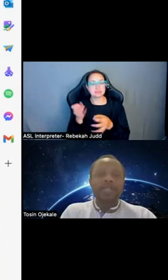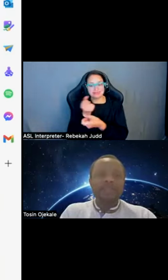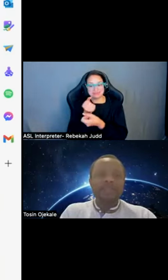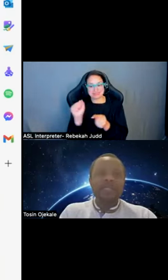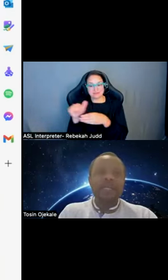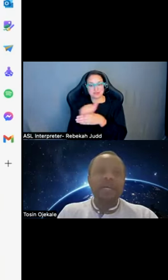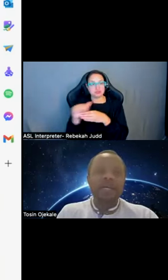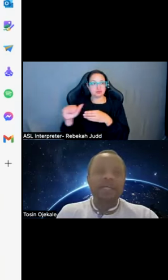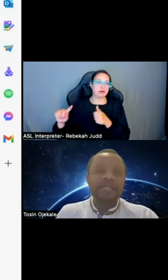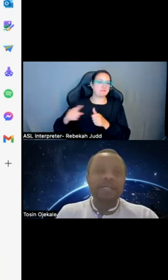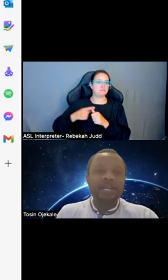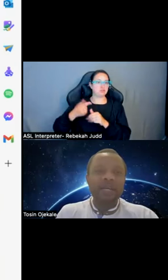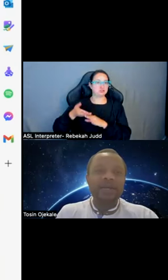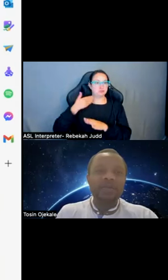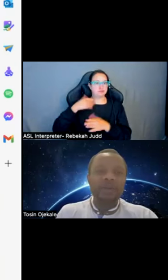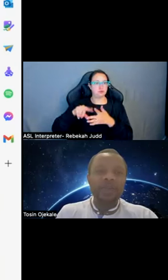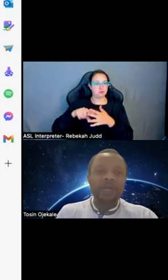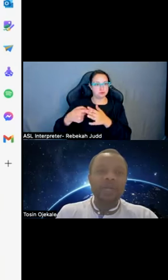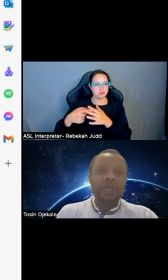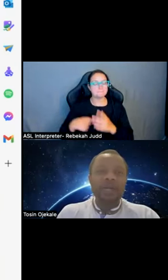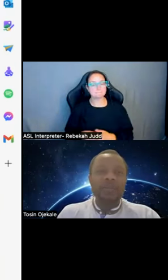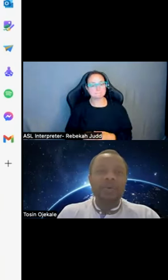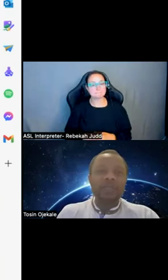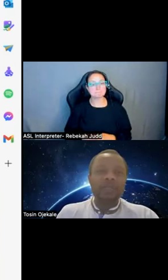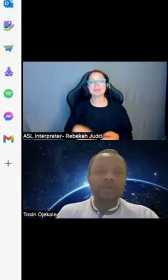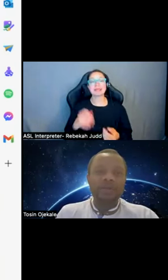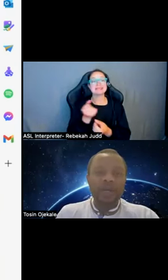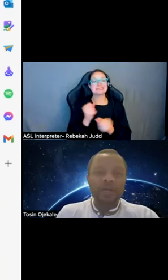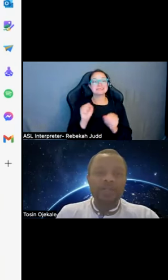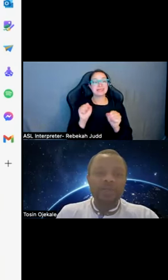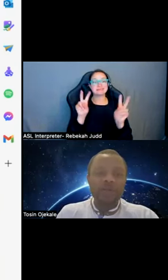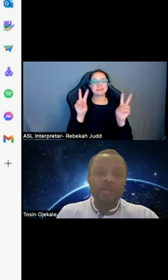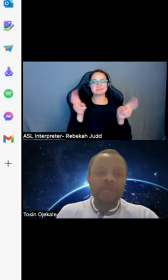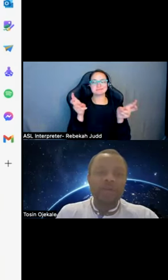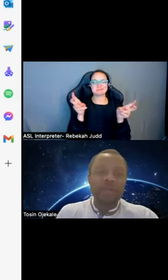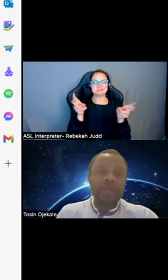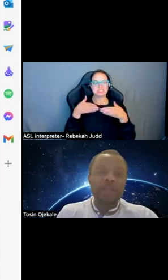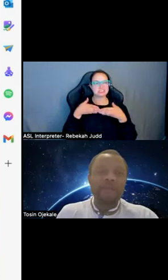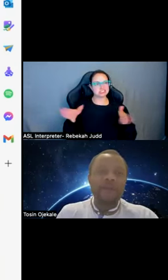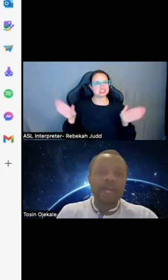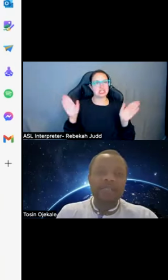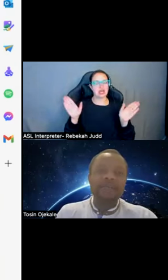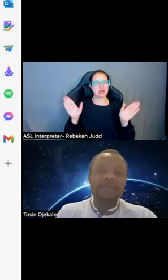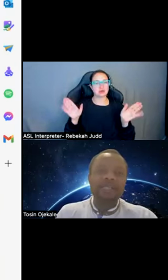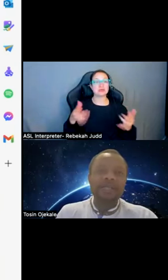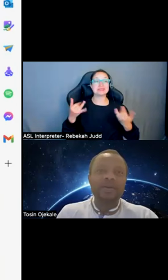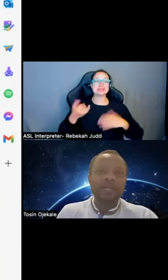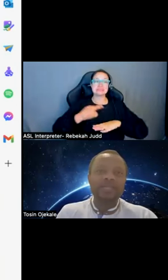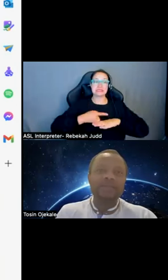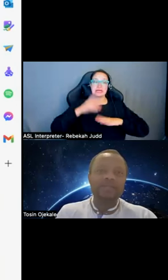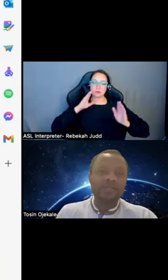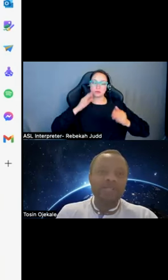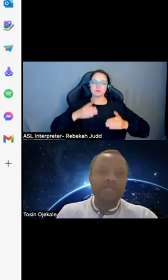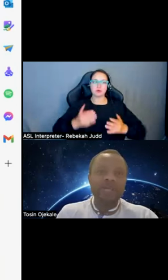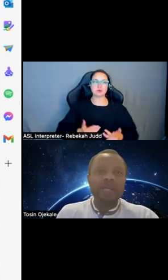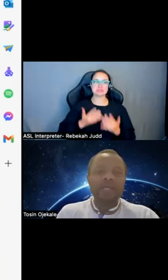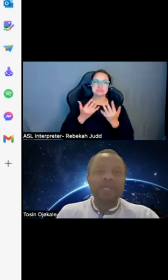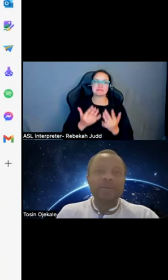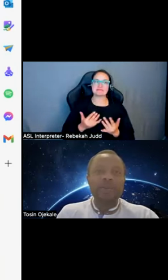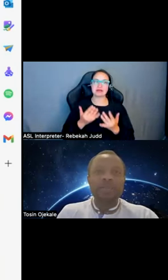Now, safety, it's a general topic, but we are going to be talking about the fire safety, under safety